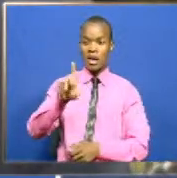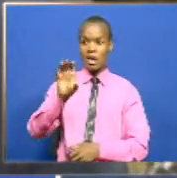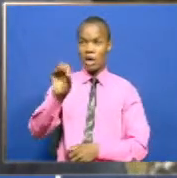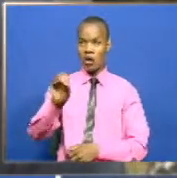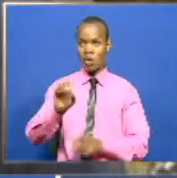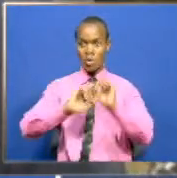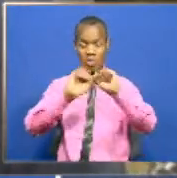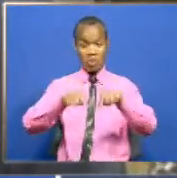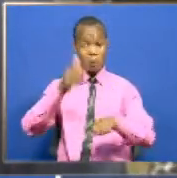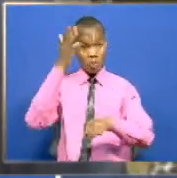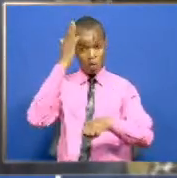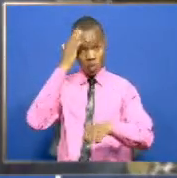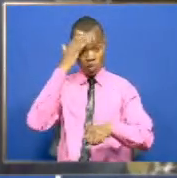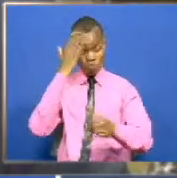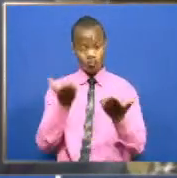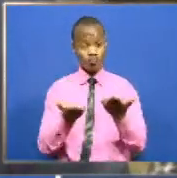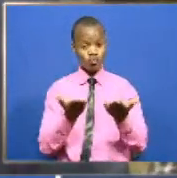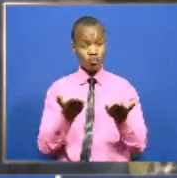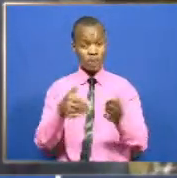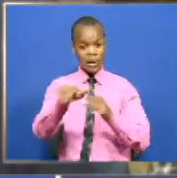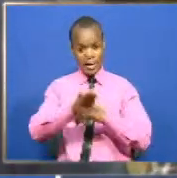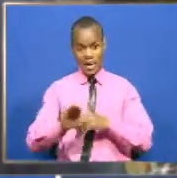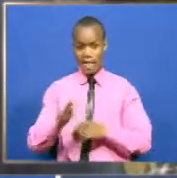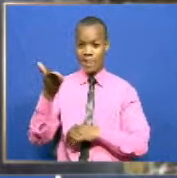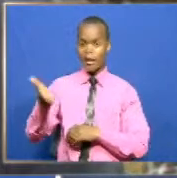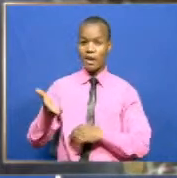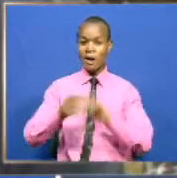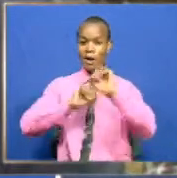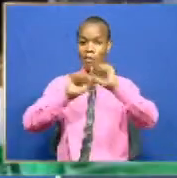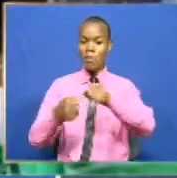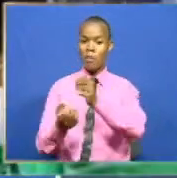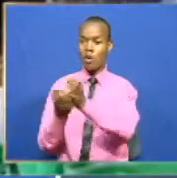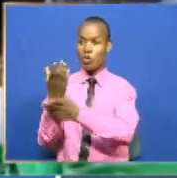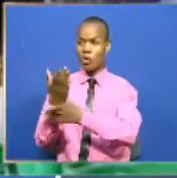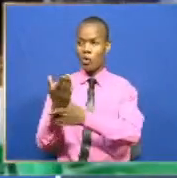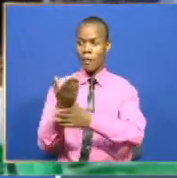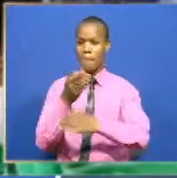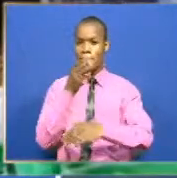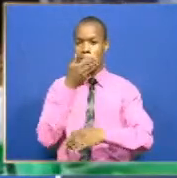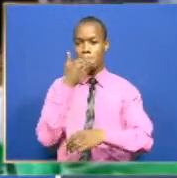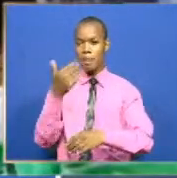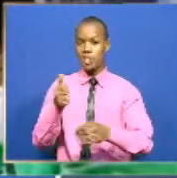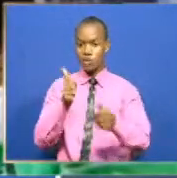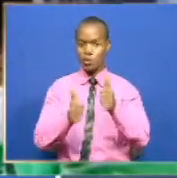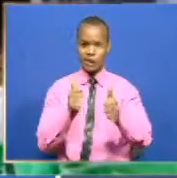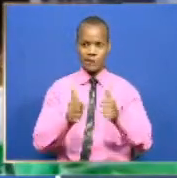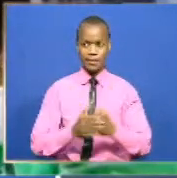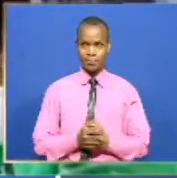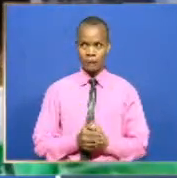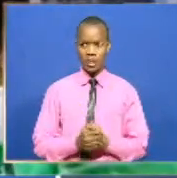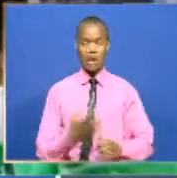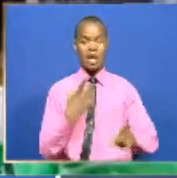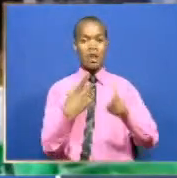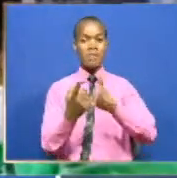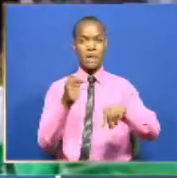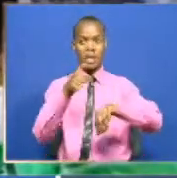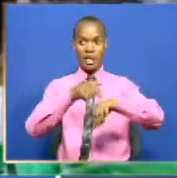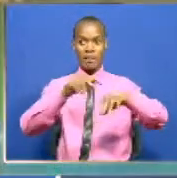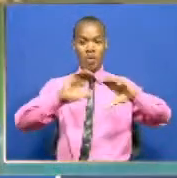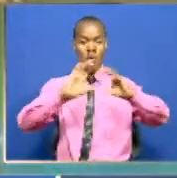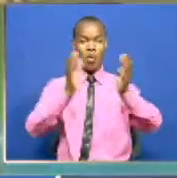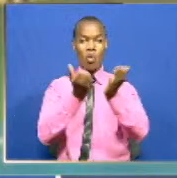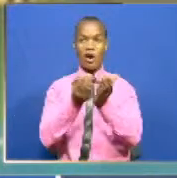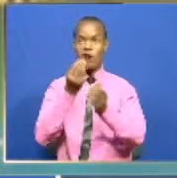hapa kwetu ni kilimo gani ambacho kitakuwa bora zaidi alafu watumie hiyo. Speaking during the World Food Day celebrations in